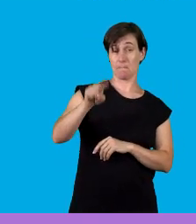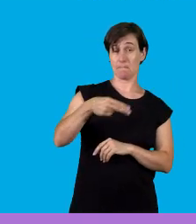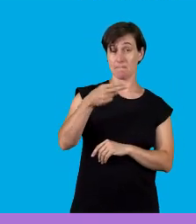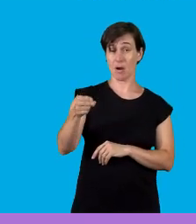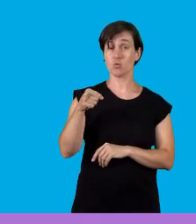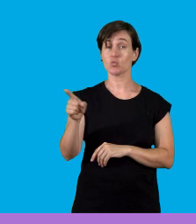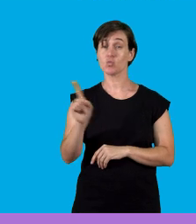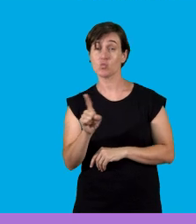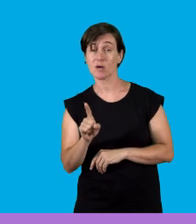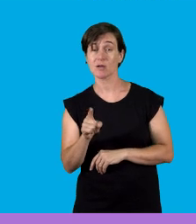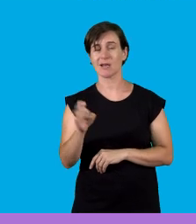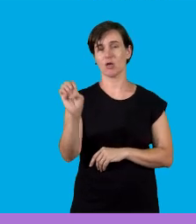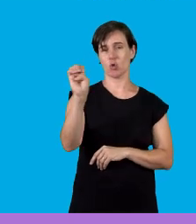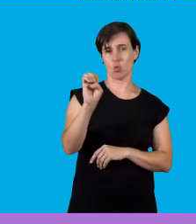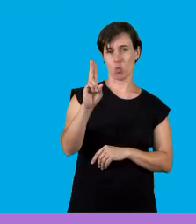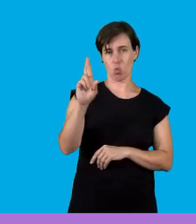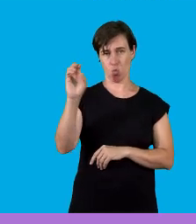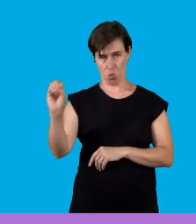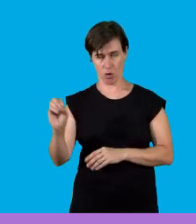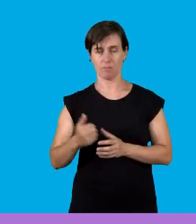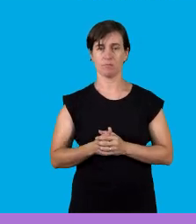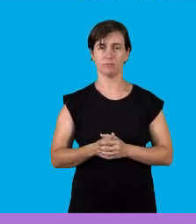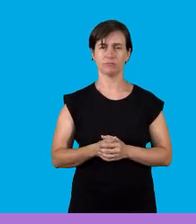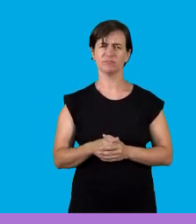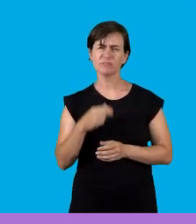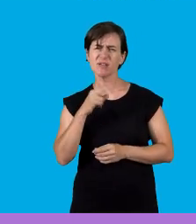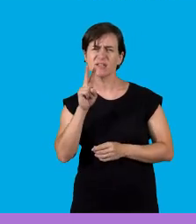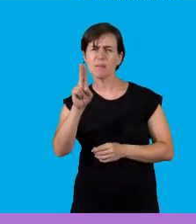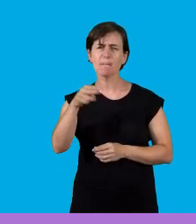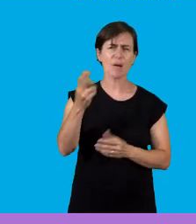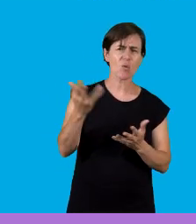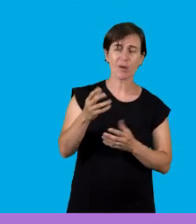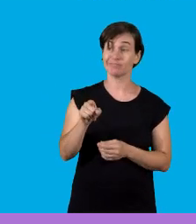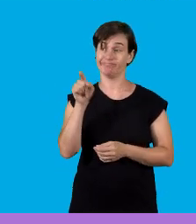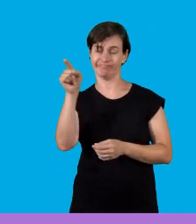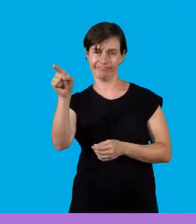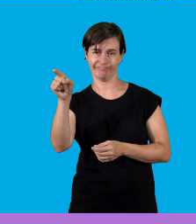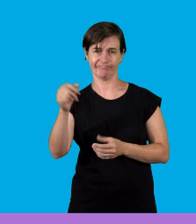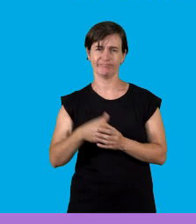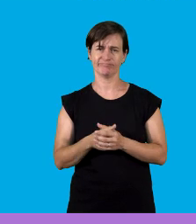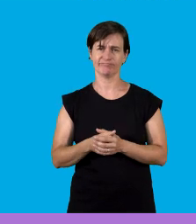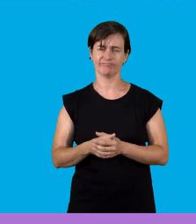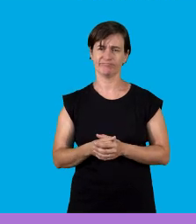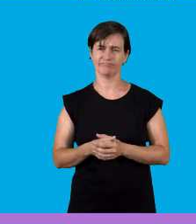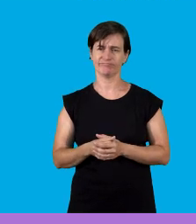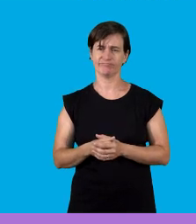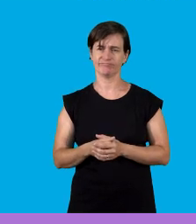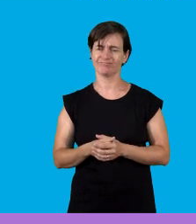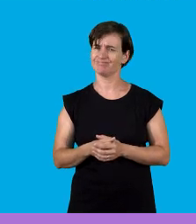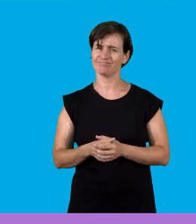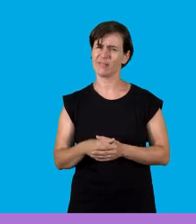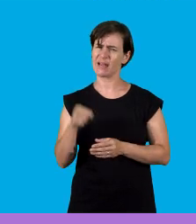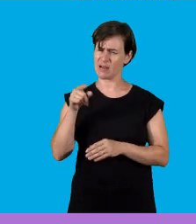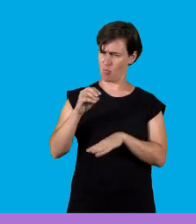convert 30 pounds into euros. So where do I see pounds? Here. But